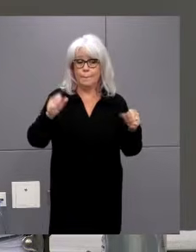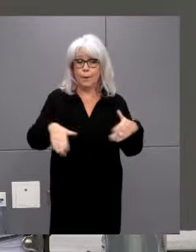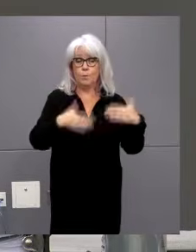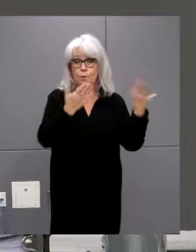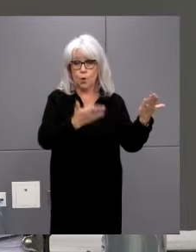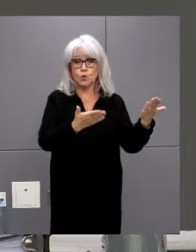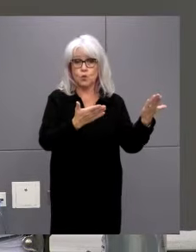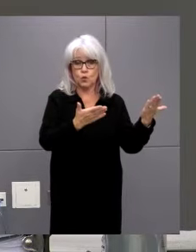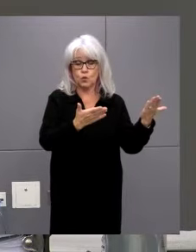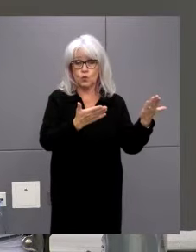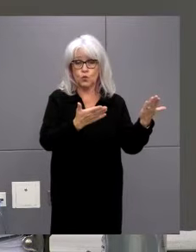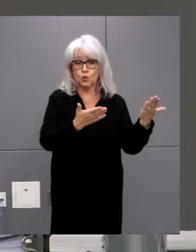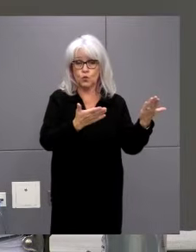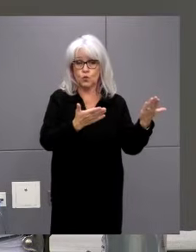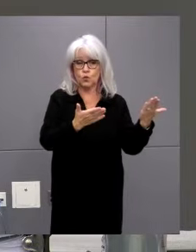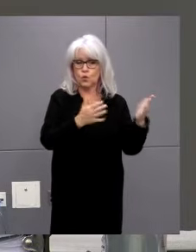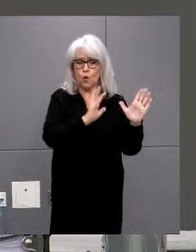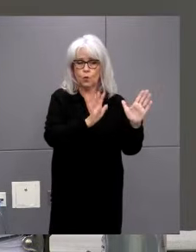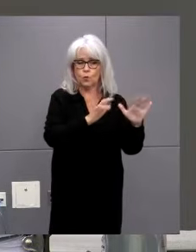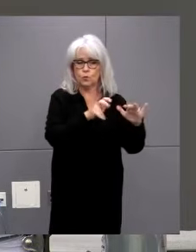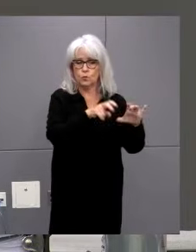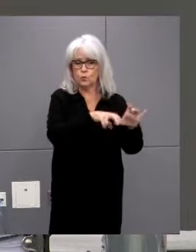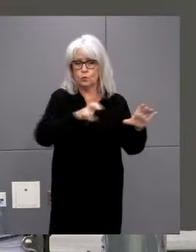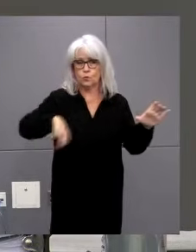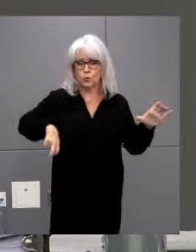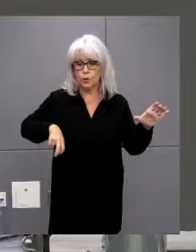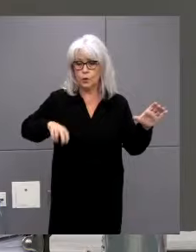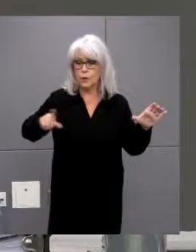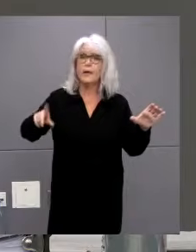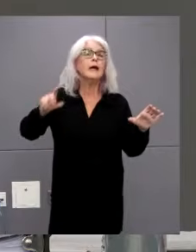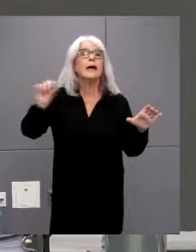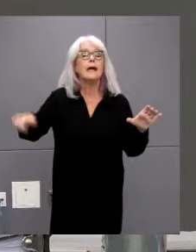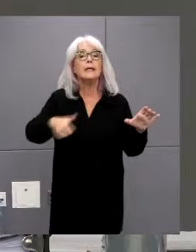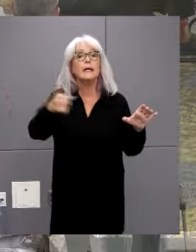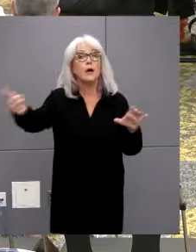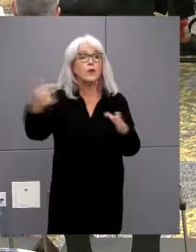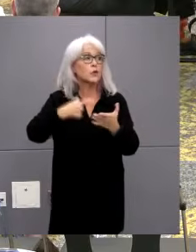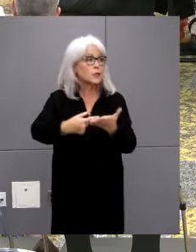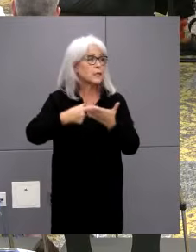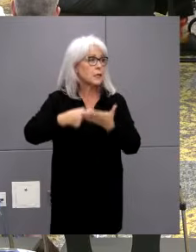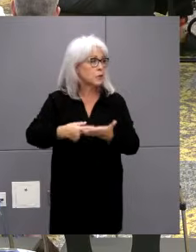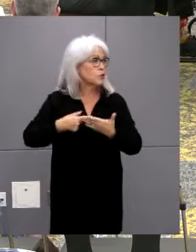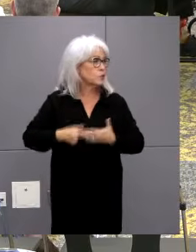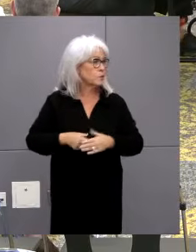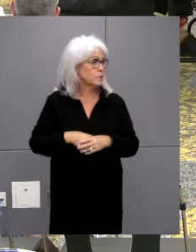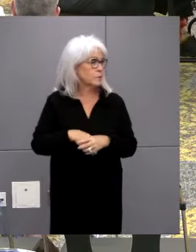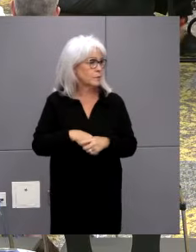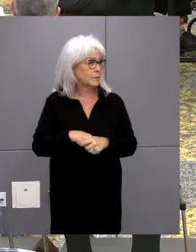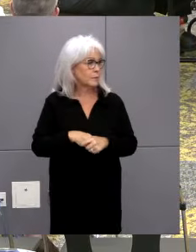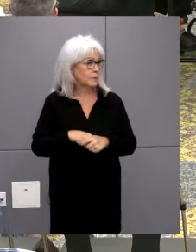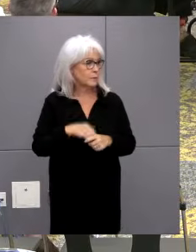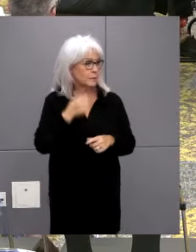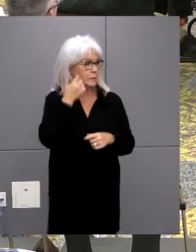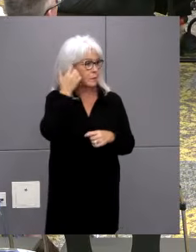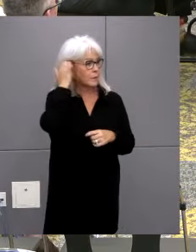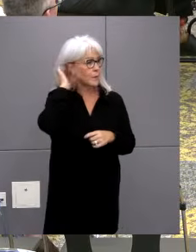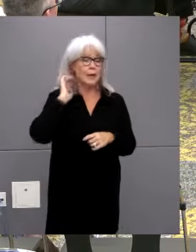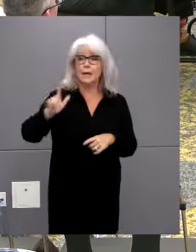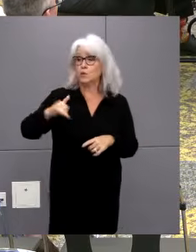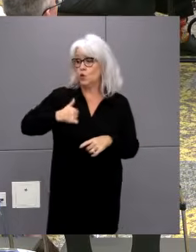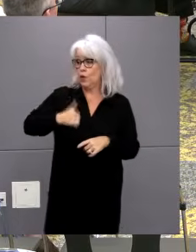No, that's withdrawn. Okay, so we have a vote. Any more discussion on this? Yeah, I'm sorry, but I do have one